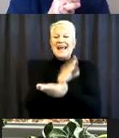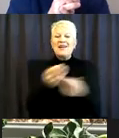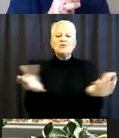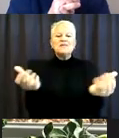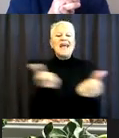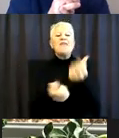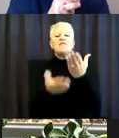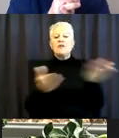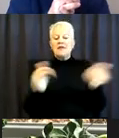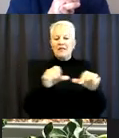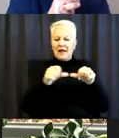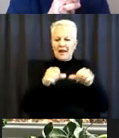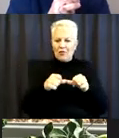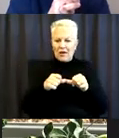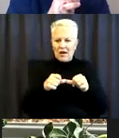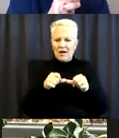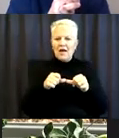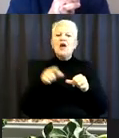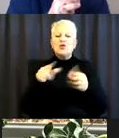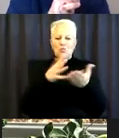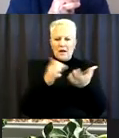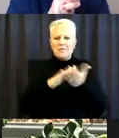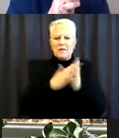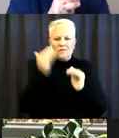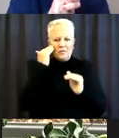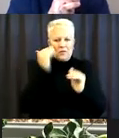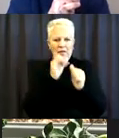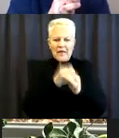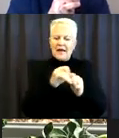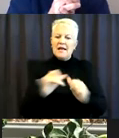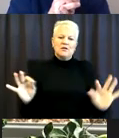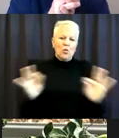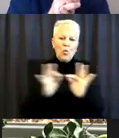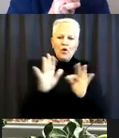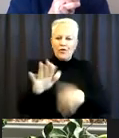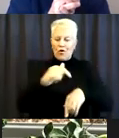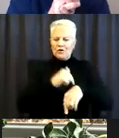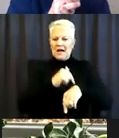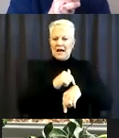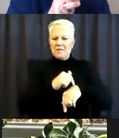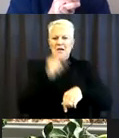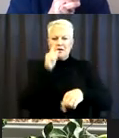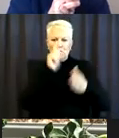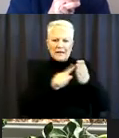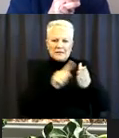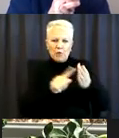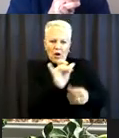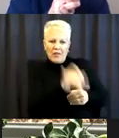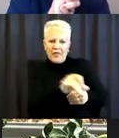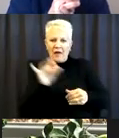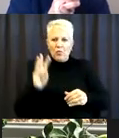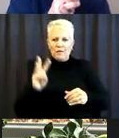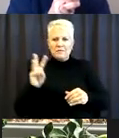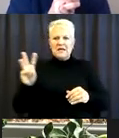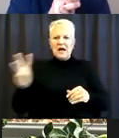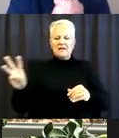everything in that area that you will want to become familiar with. It's well worth your time to explore that